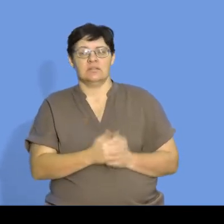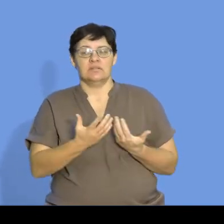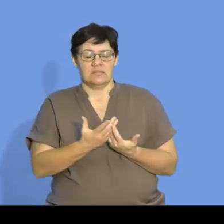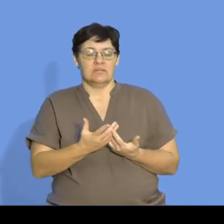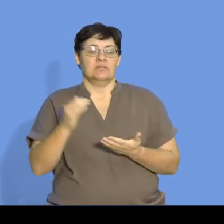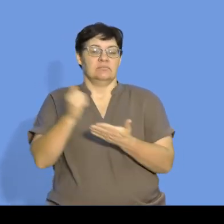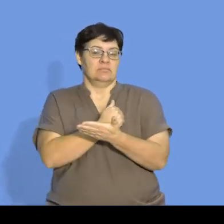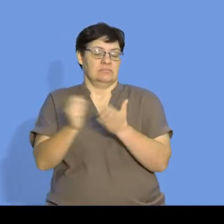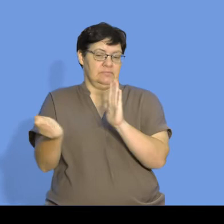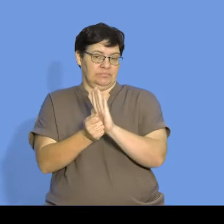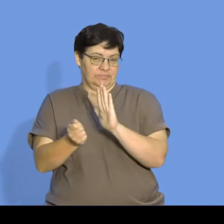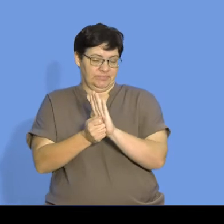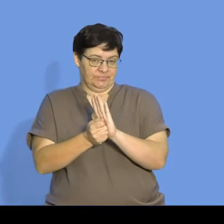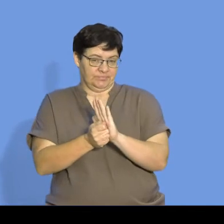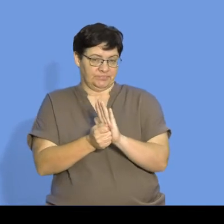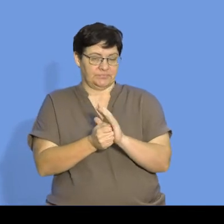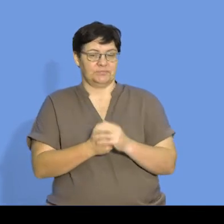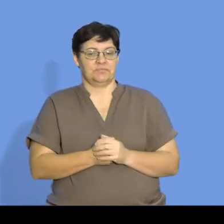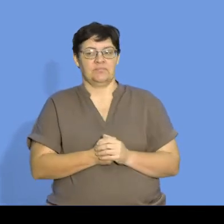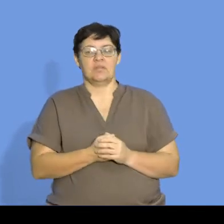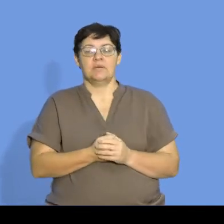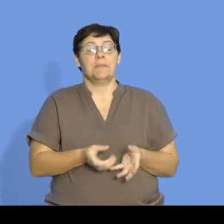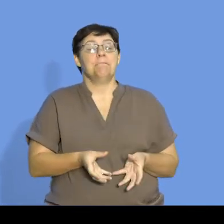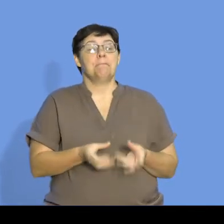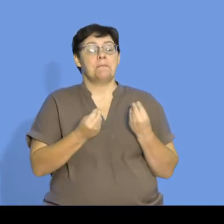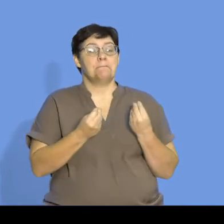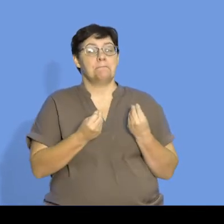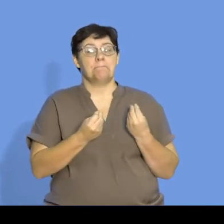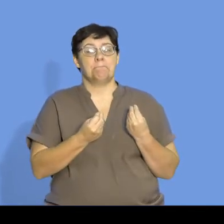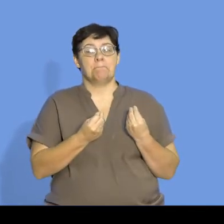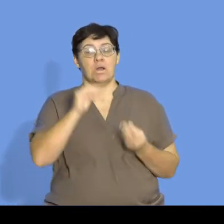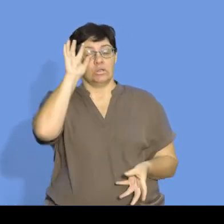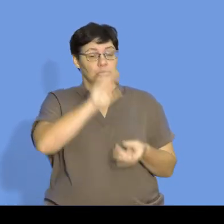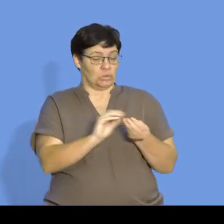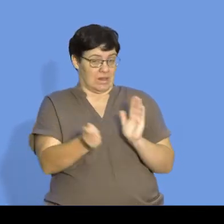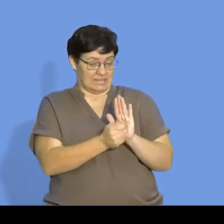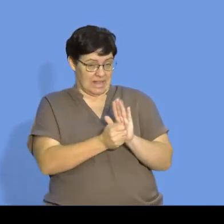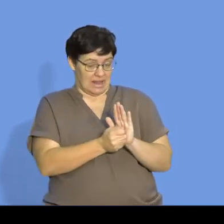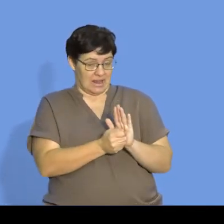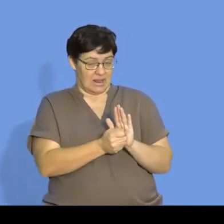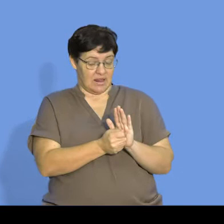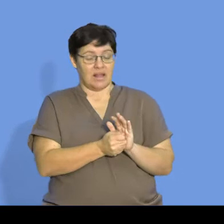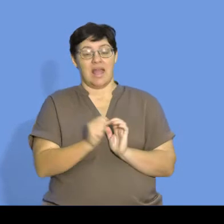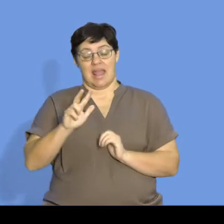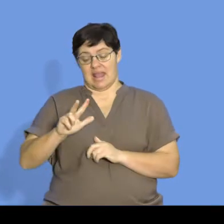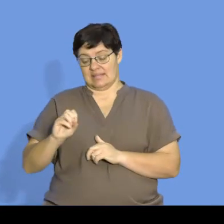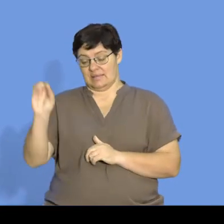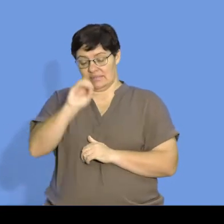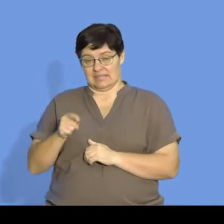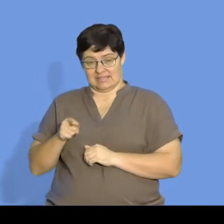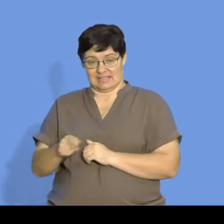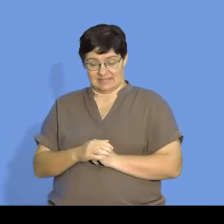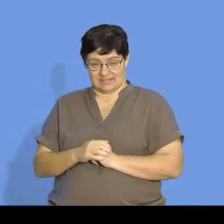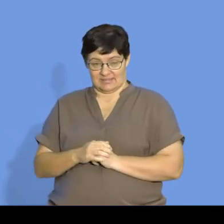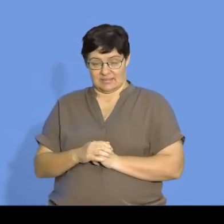credit sales comprise 80% of total sales. First proviso.